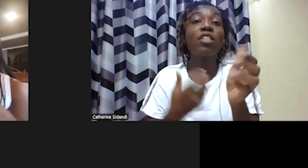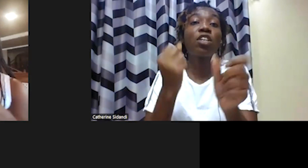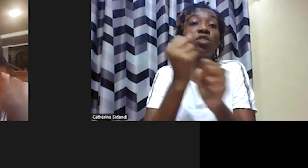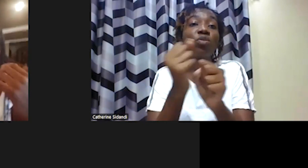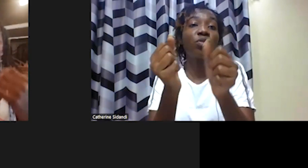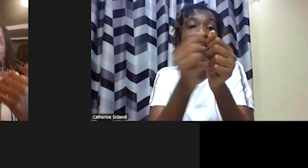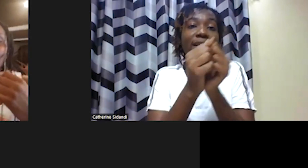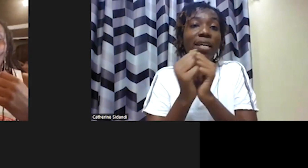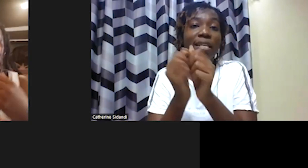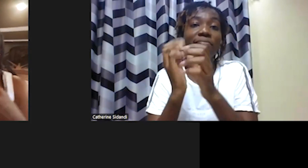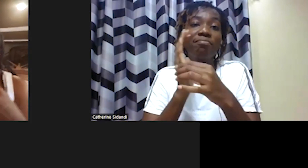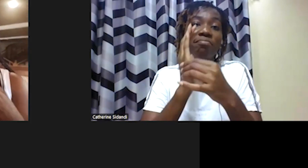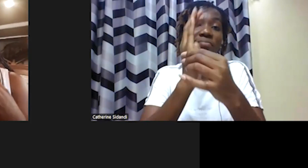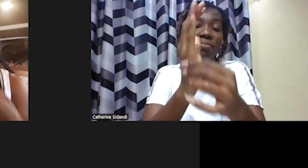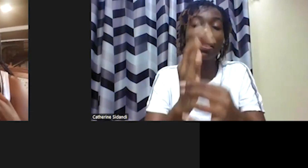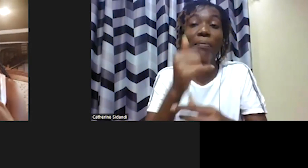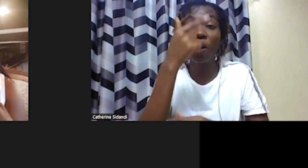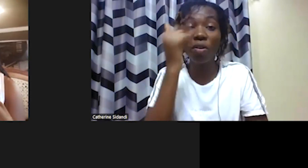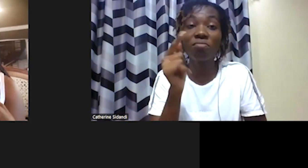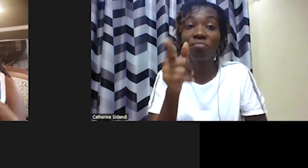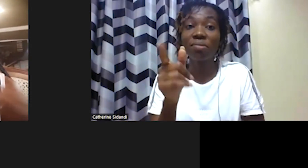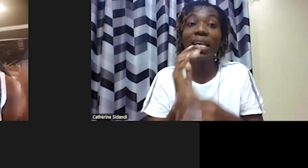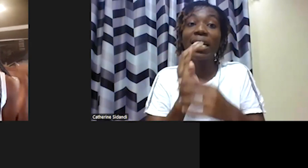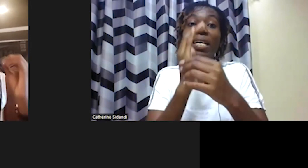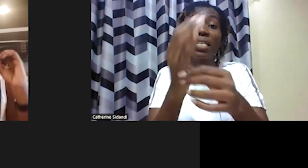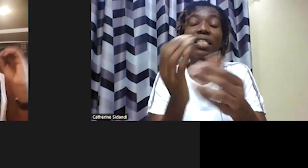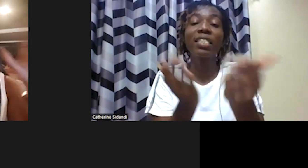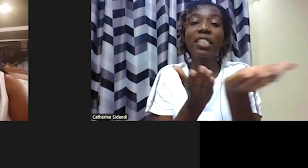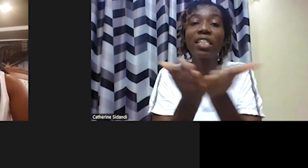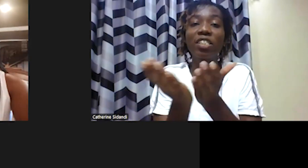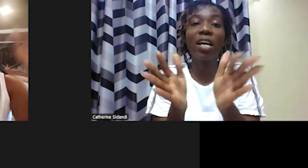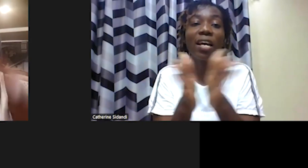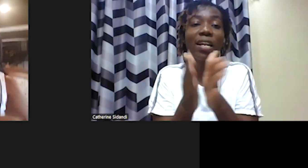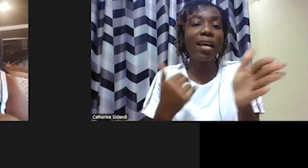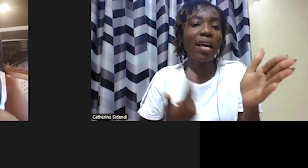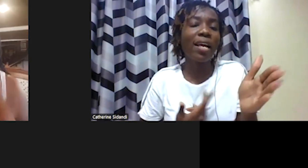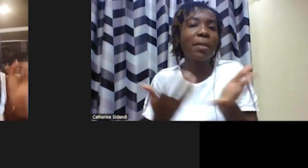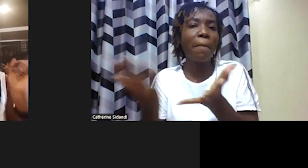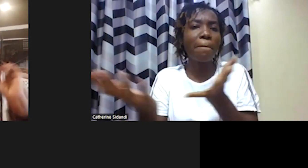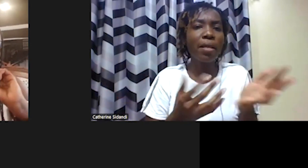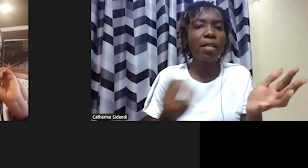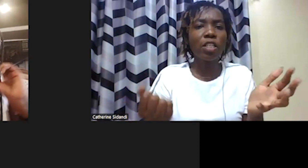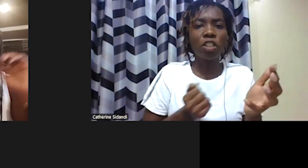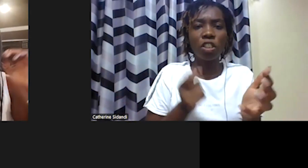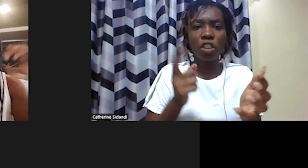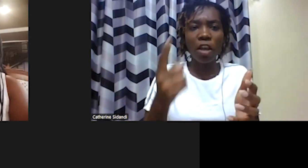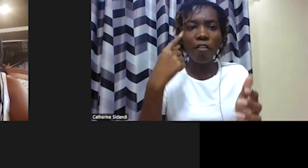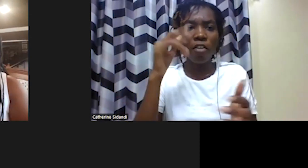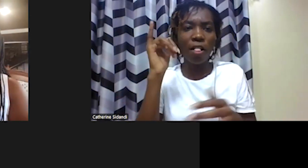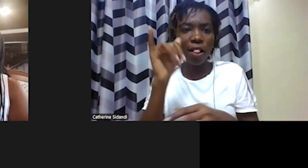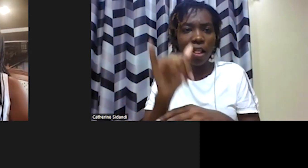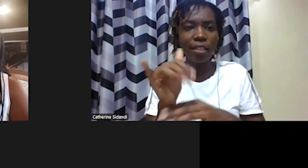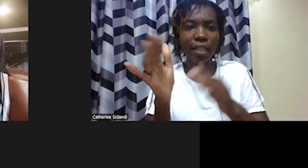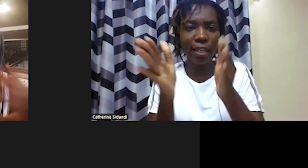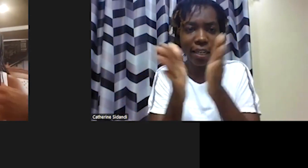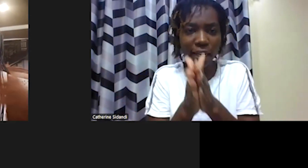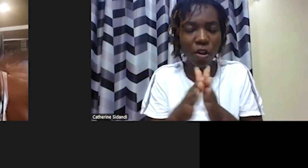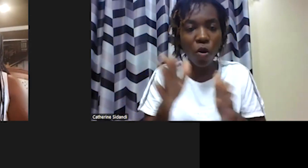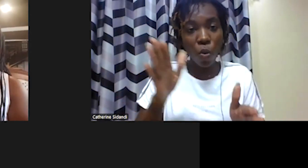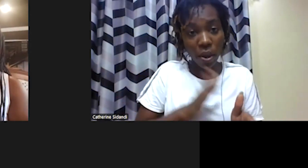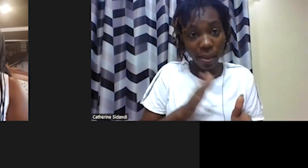leadership? Or rather, this is actually a leadership session, but we had to bring the she to it because it's Women's Week.